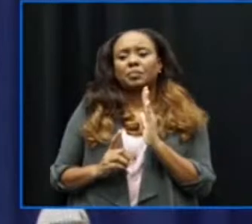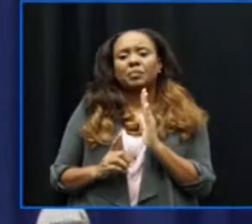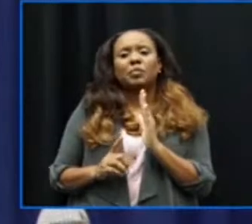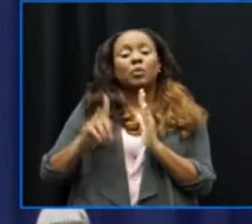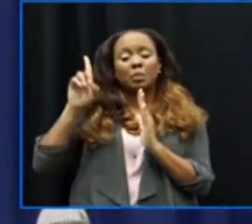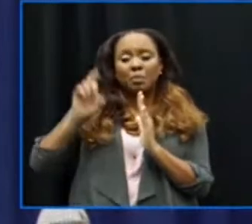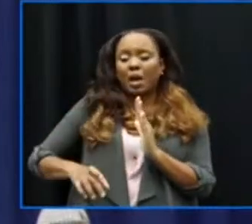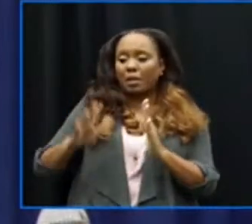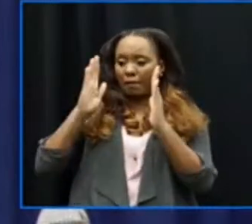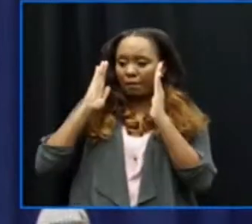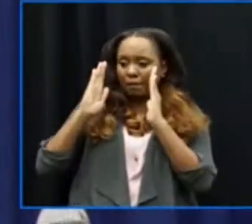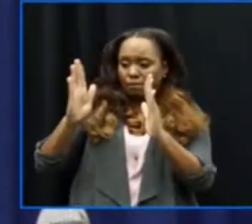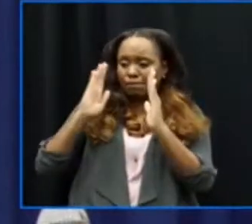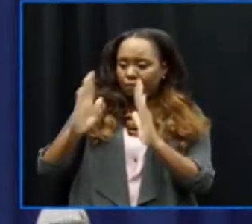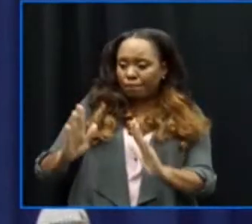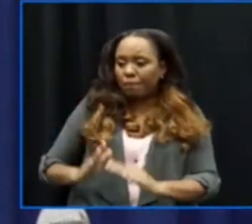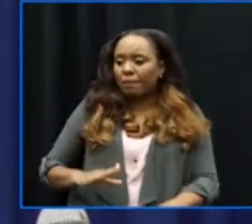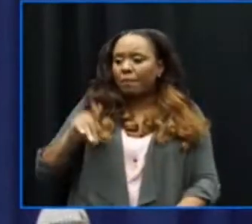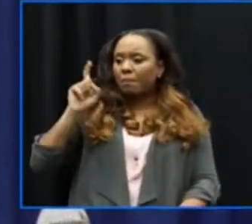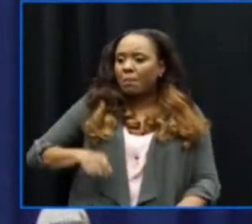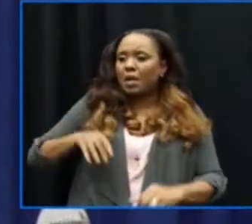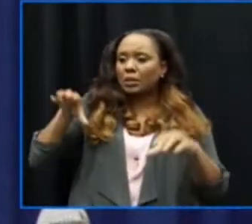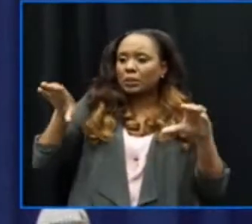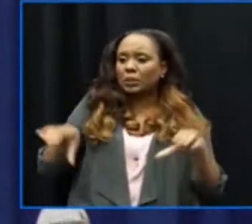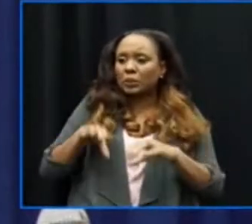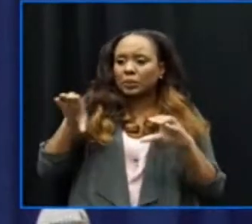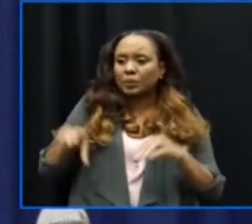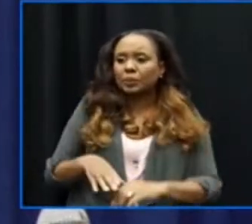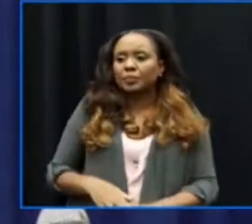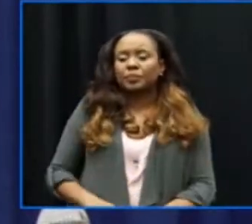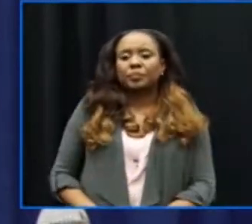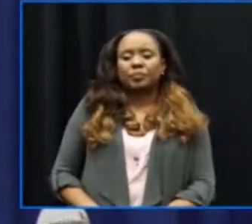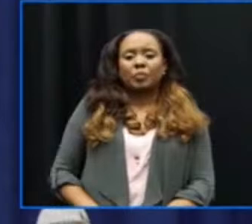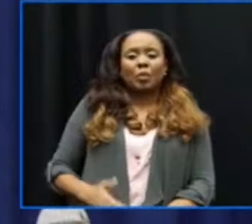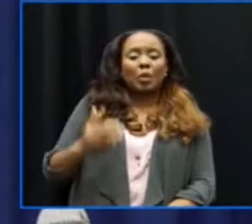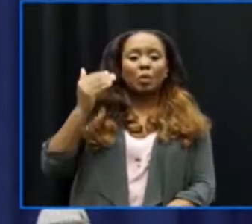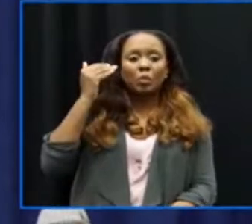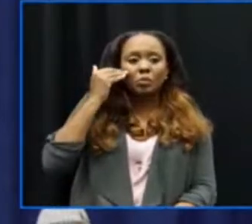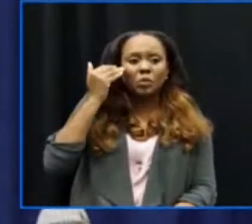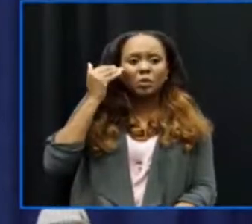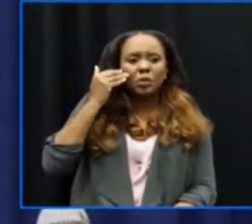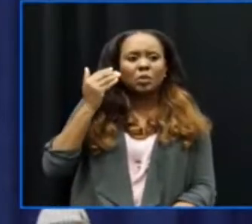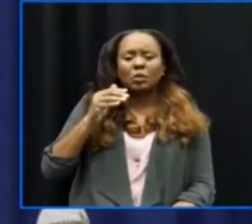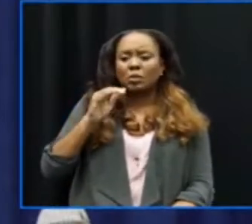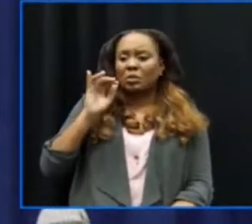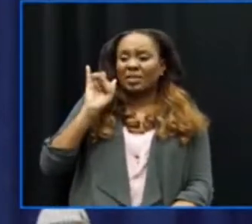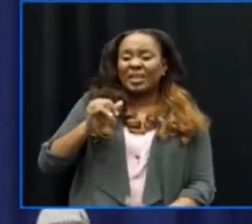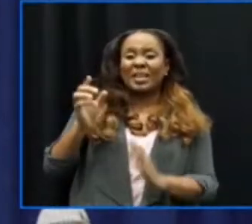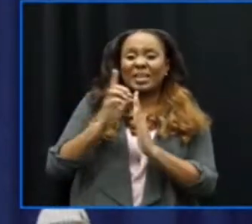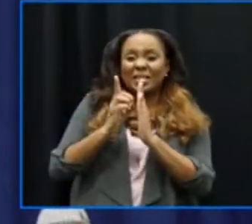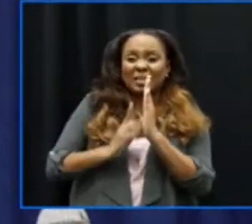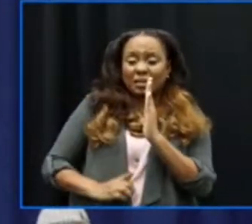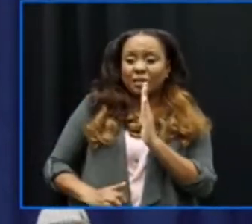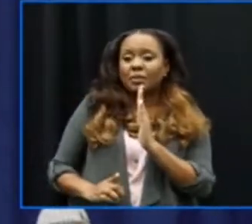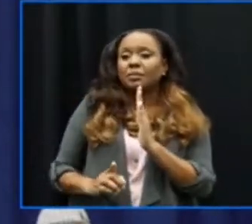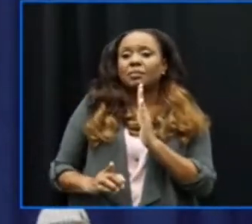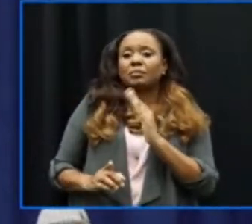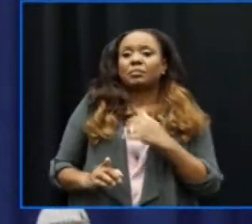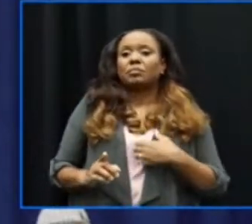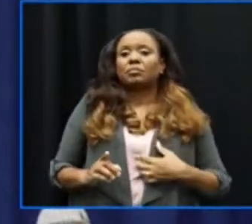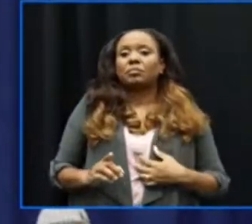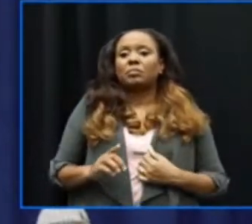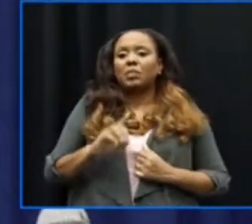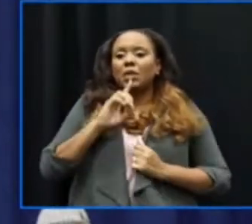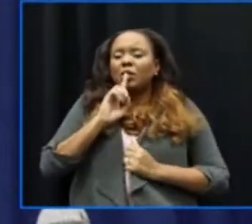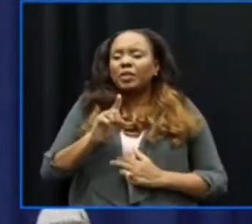attention, because it is clear that it is extremely vulnerable in its design, and we would not want to